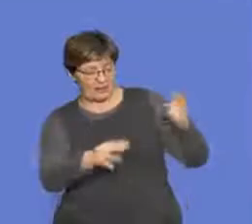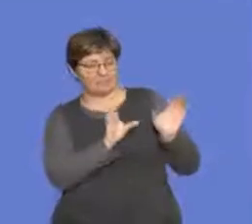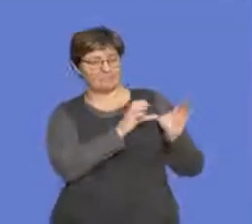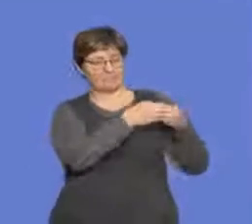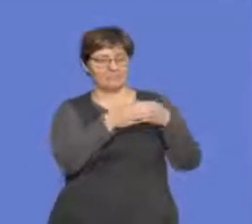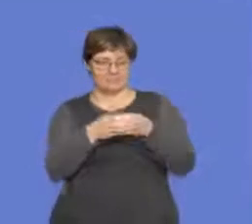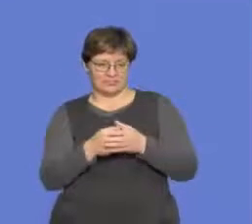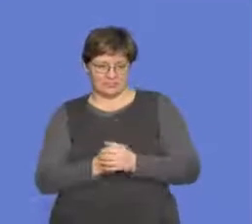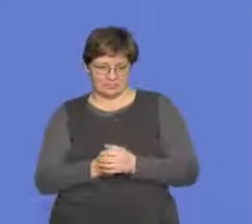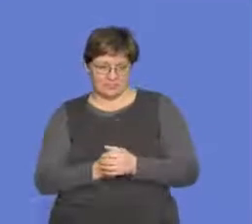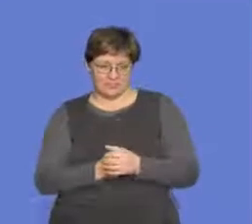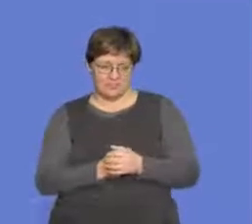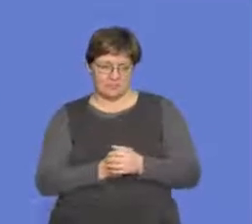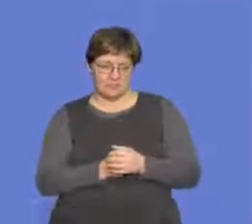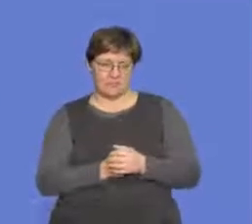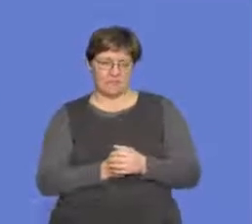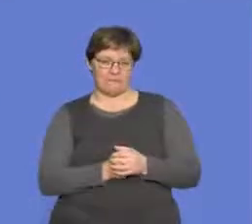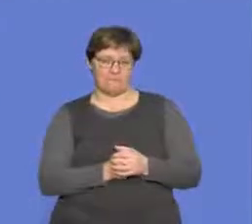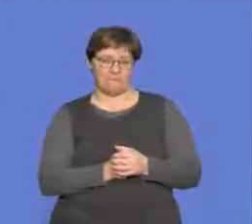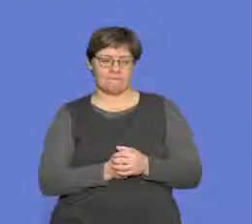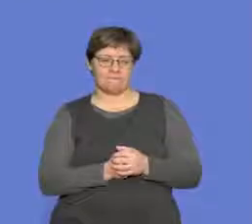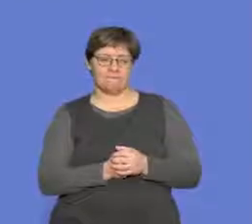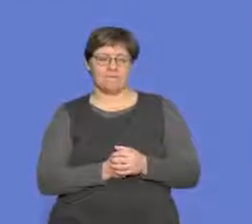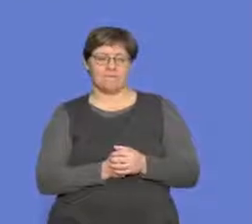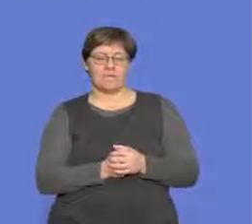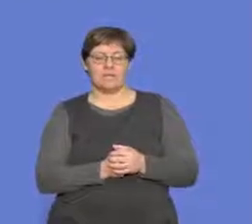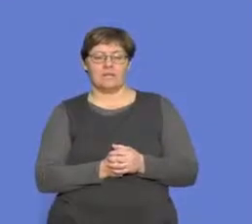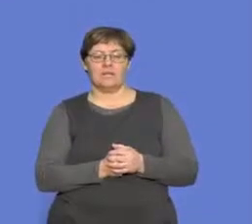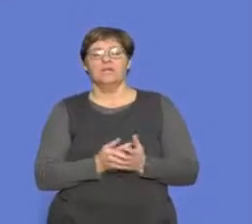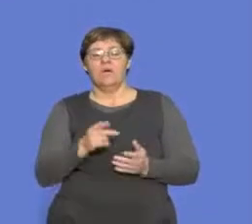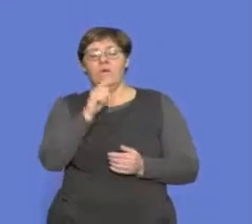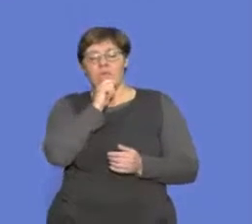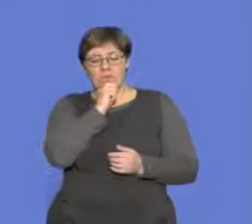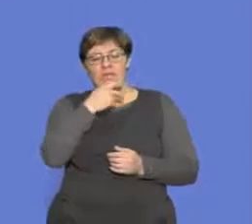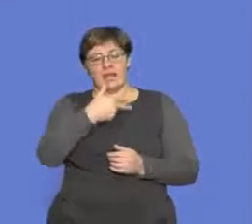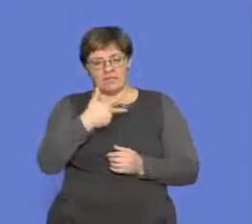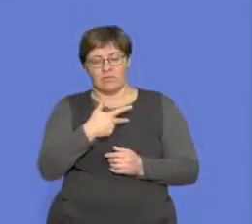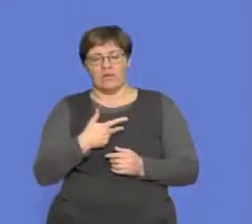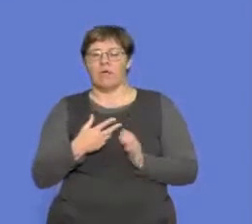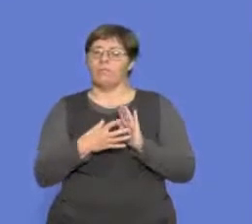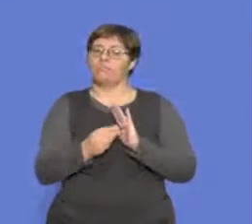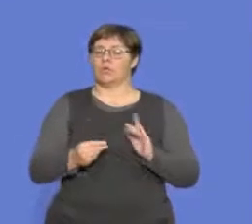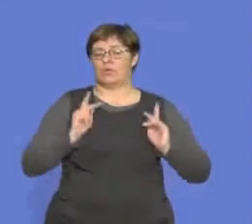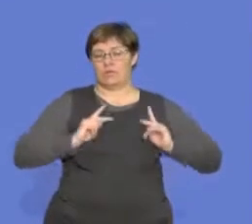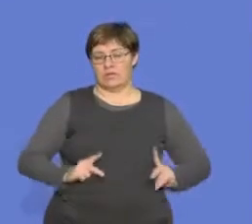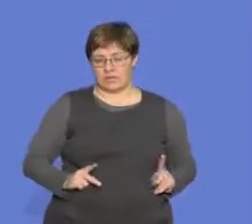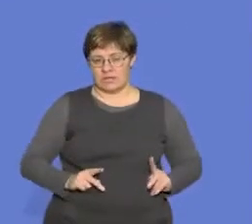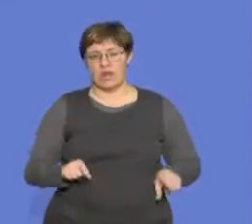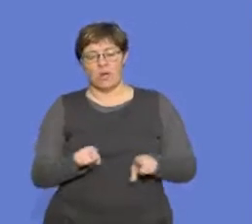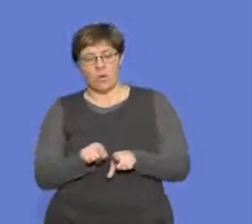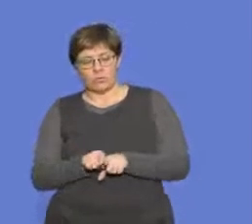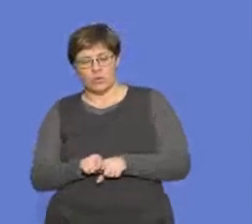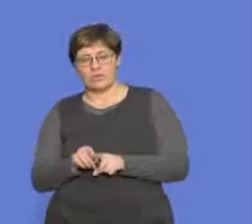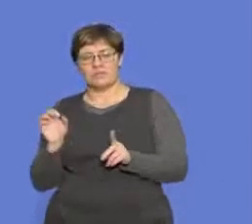a group belonging to a species of individuals. And this is used to classify modern humans and into